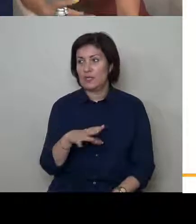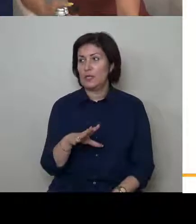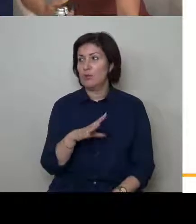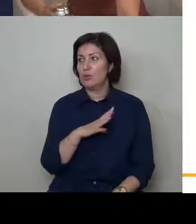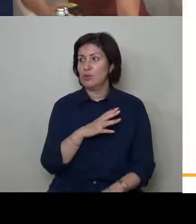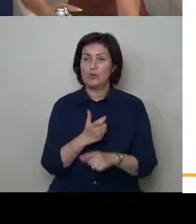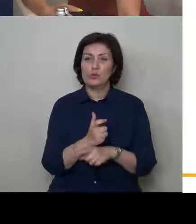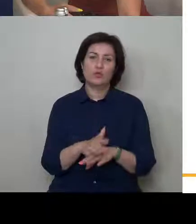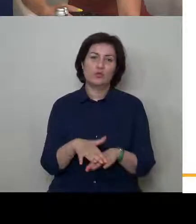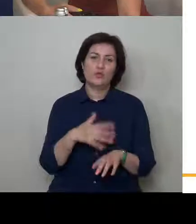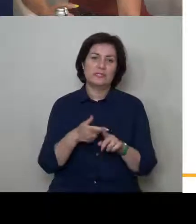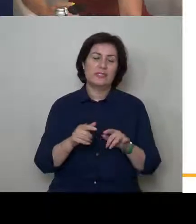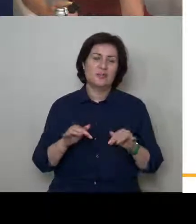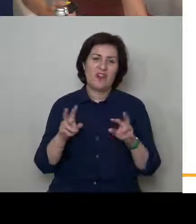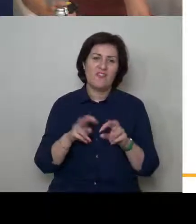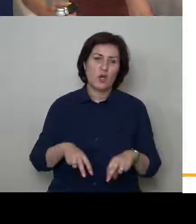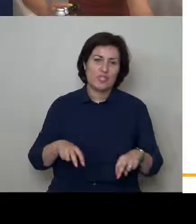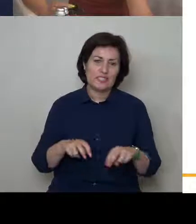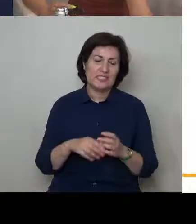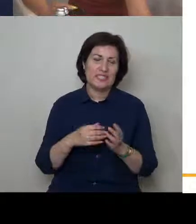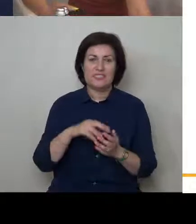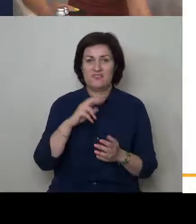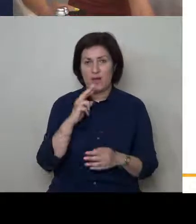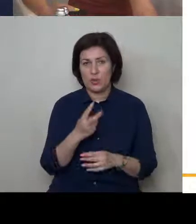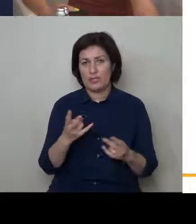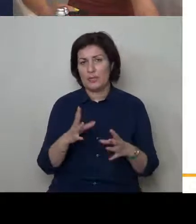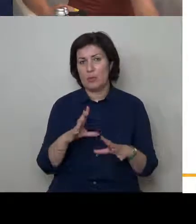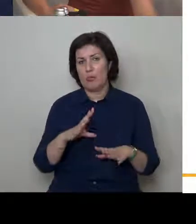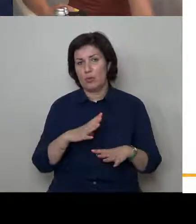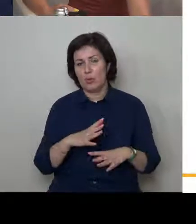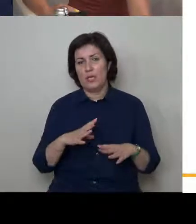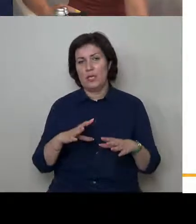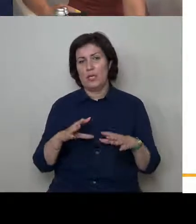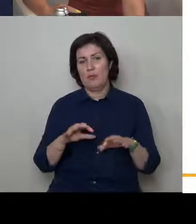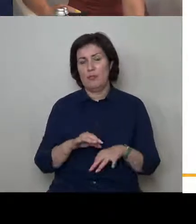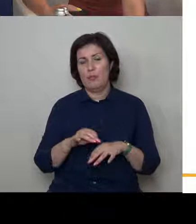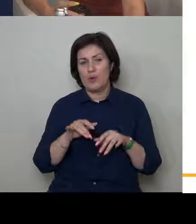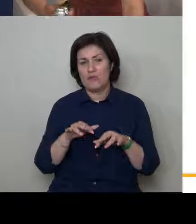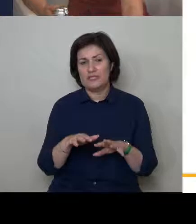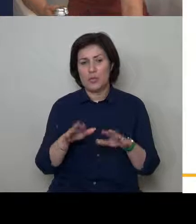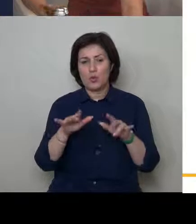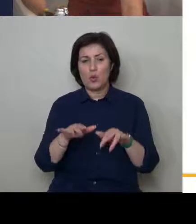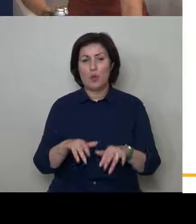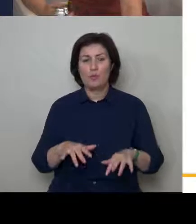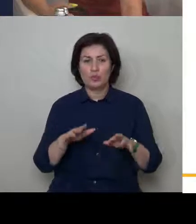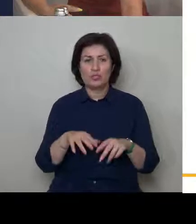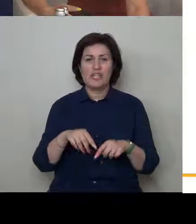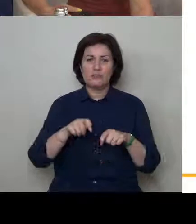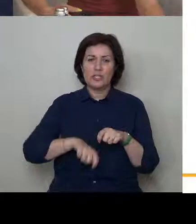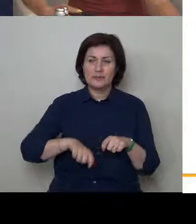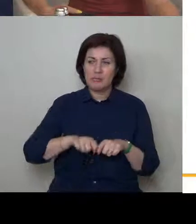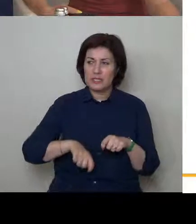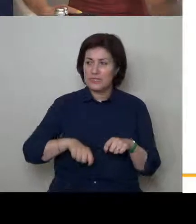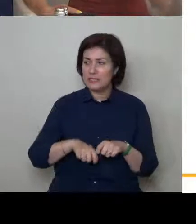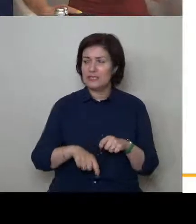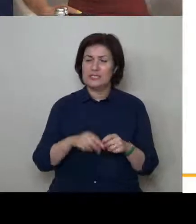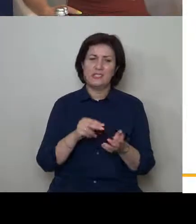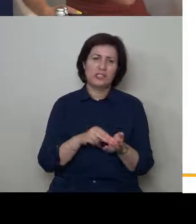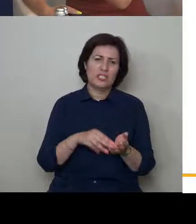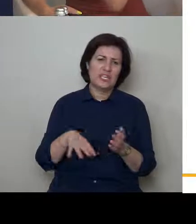at least. They investigated that case for about 2 years because they had to do